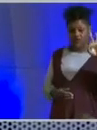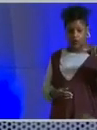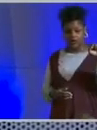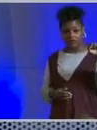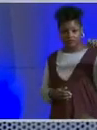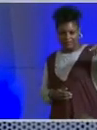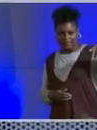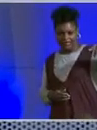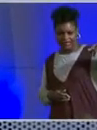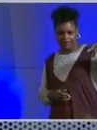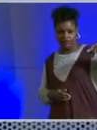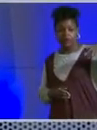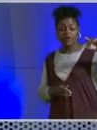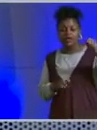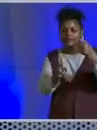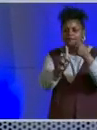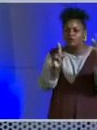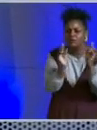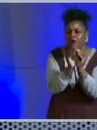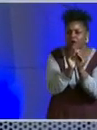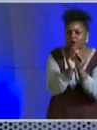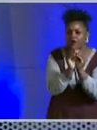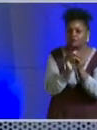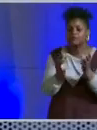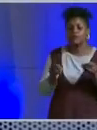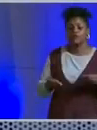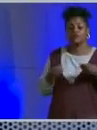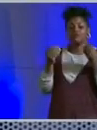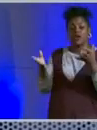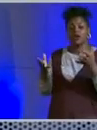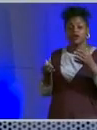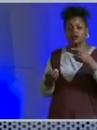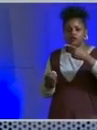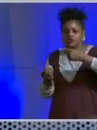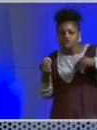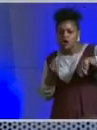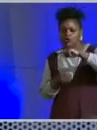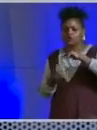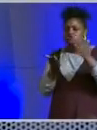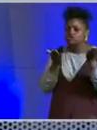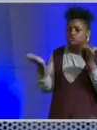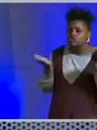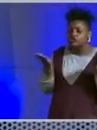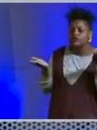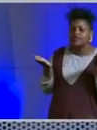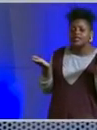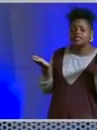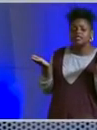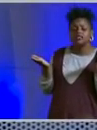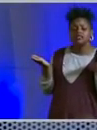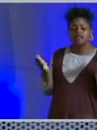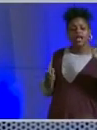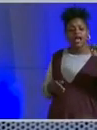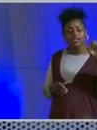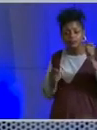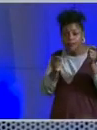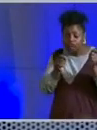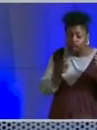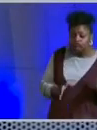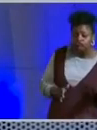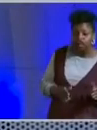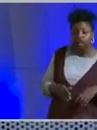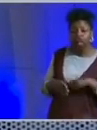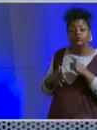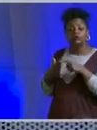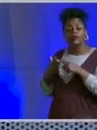expanding access, providing the necessary wraparound services like case management, making sure that our staff